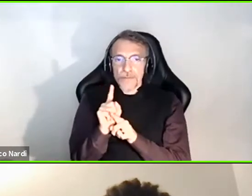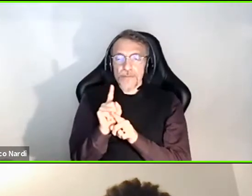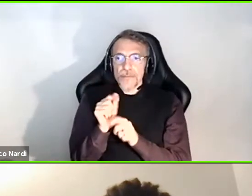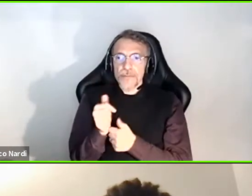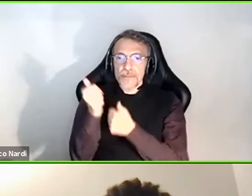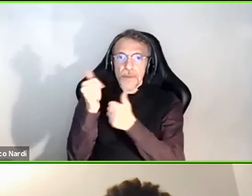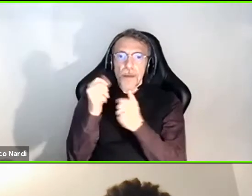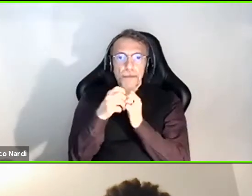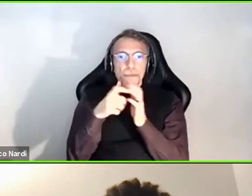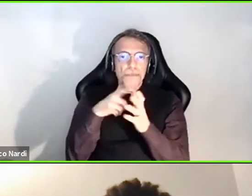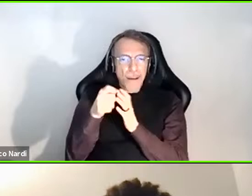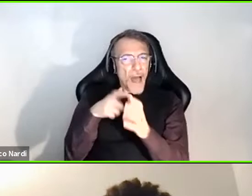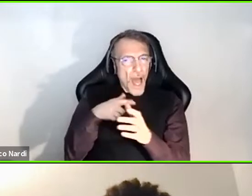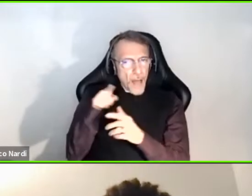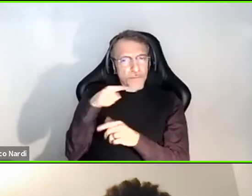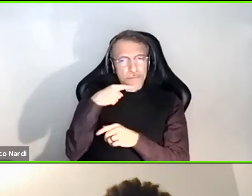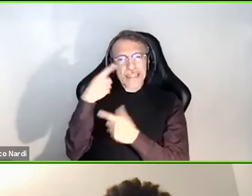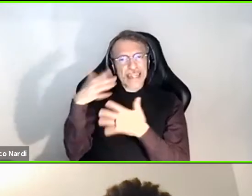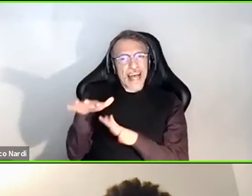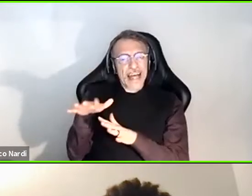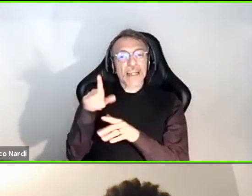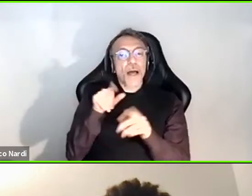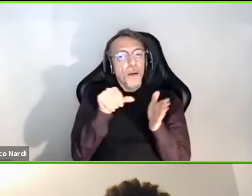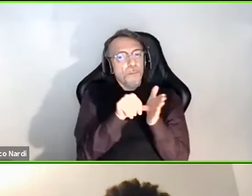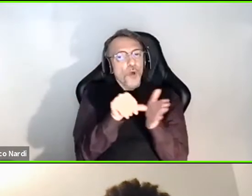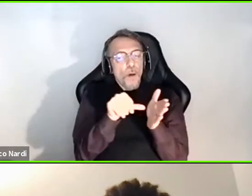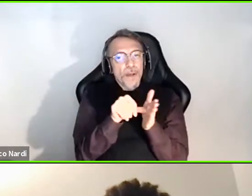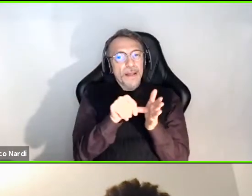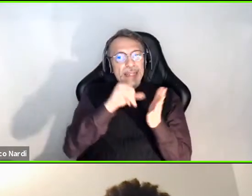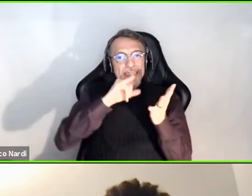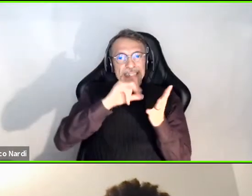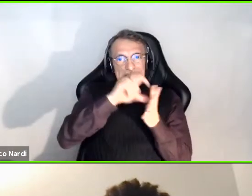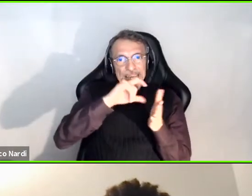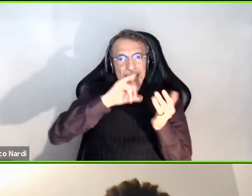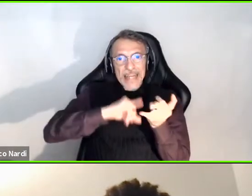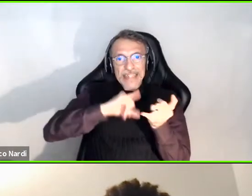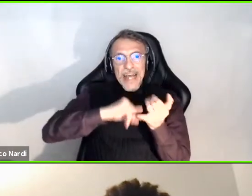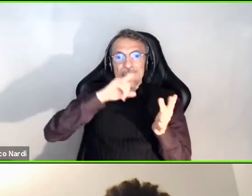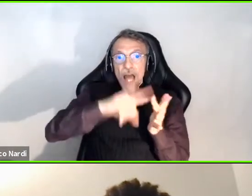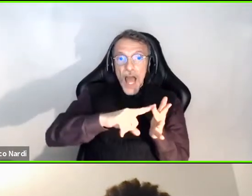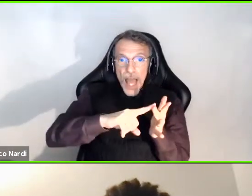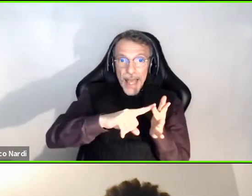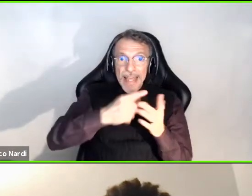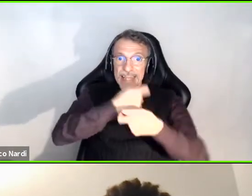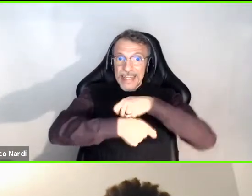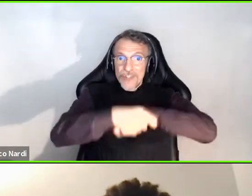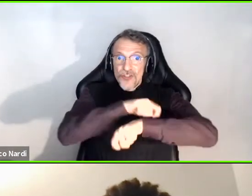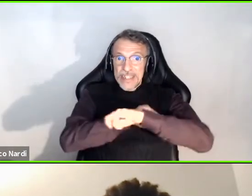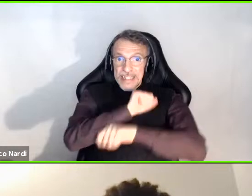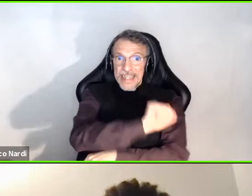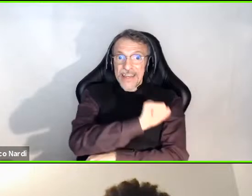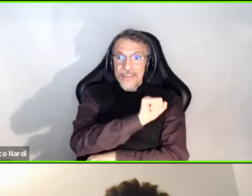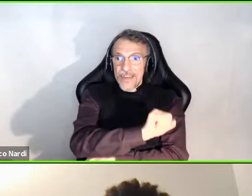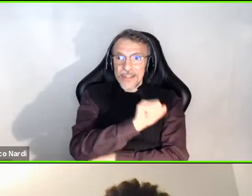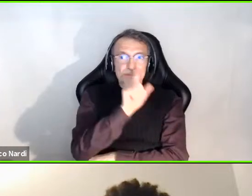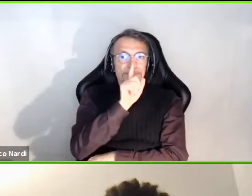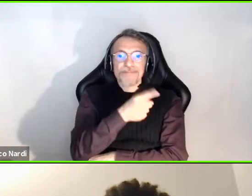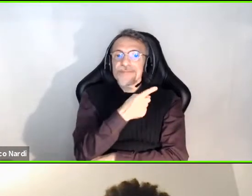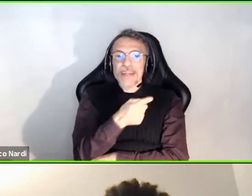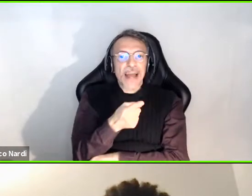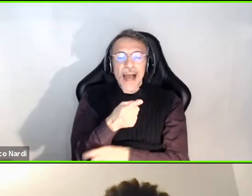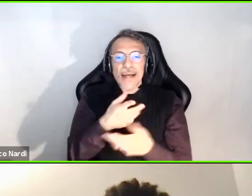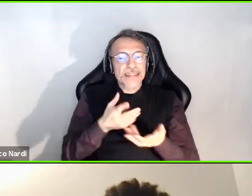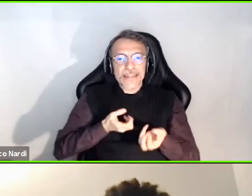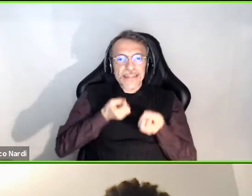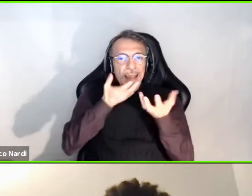Baba just said. The problem is with the DSSI initiative and that it is not capable to deliver what